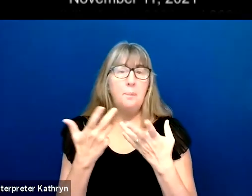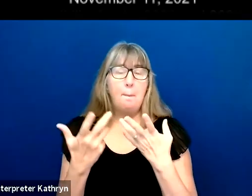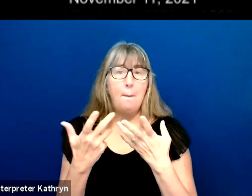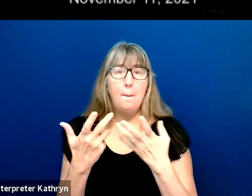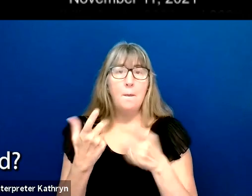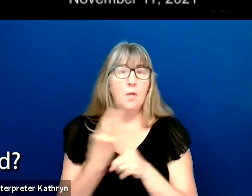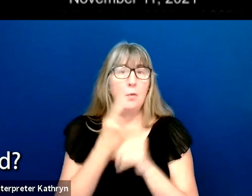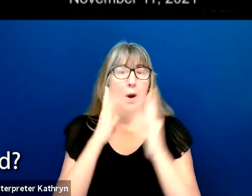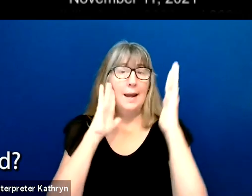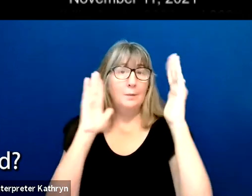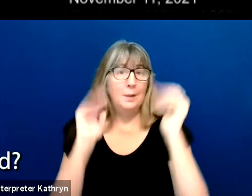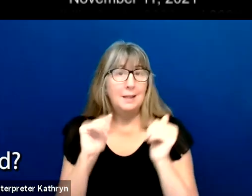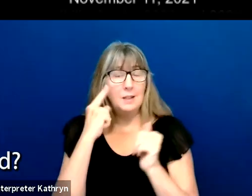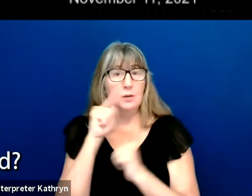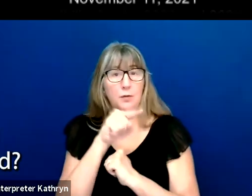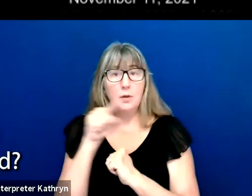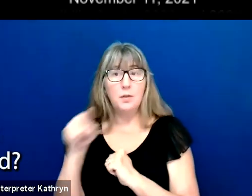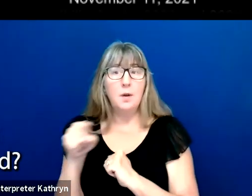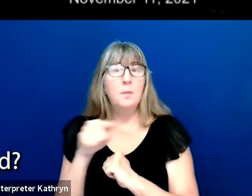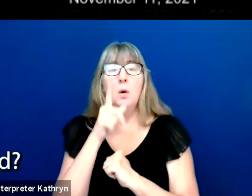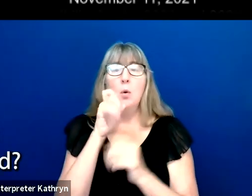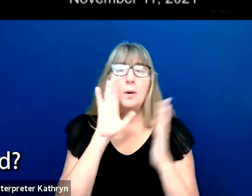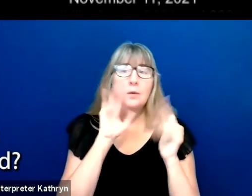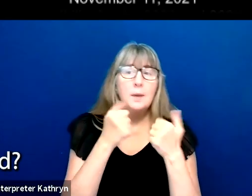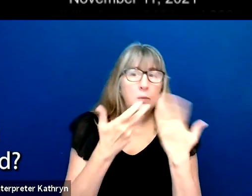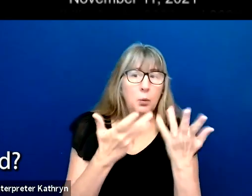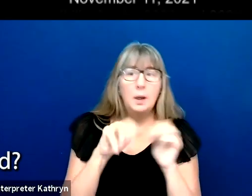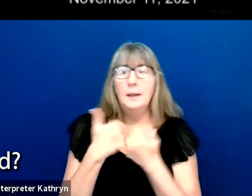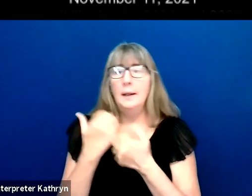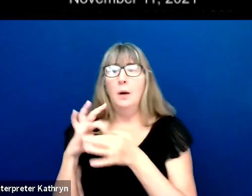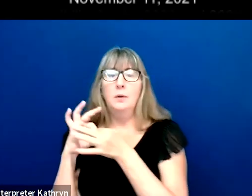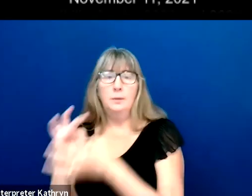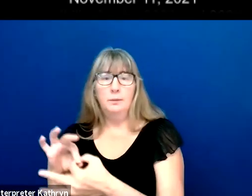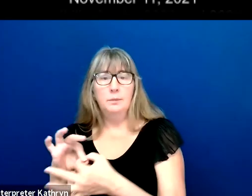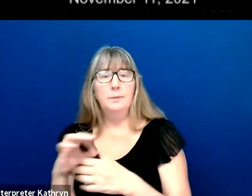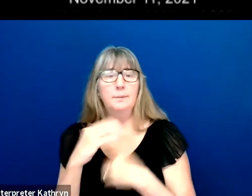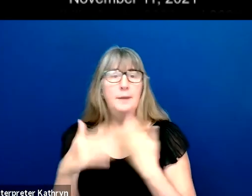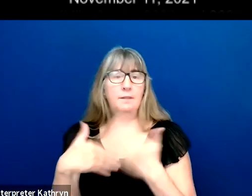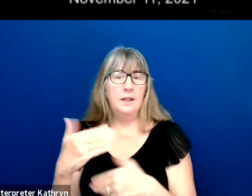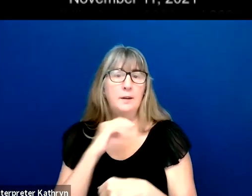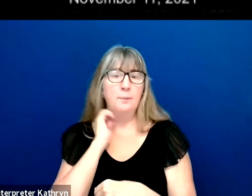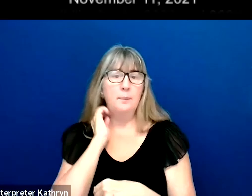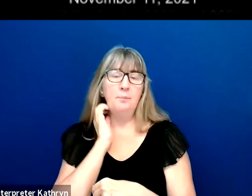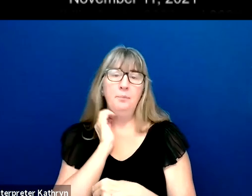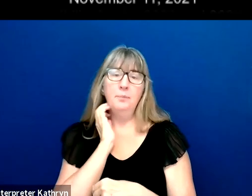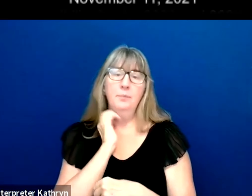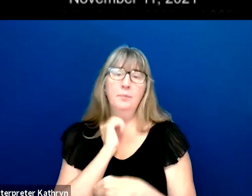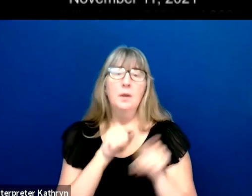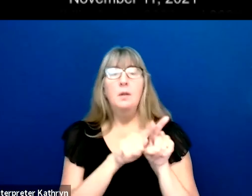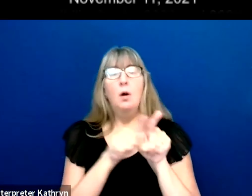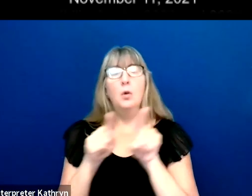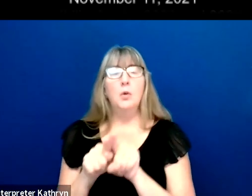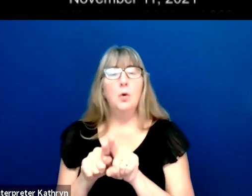right expectations, and who's expecting what of whom, and how's that going to get navigated. There's also something that shows up in this